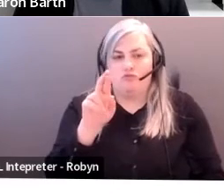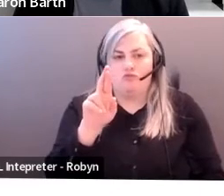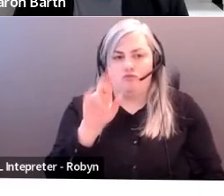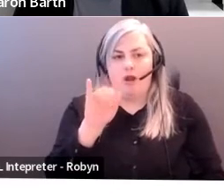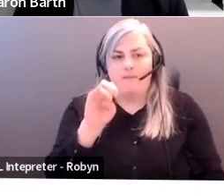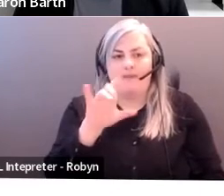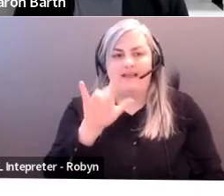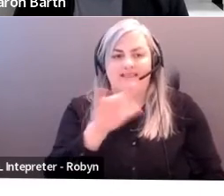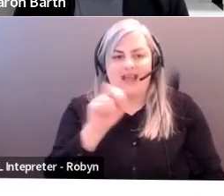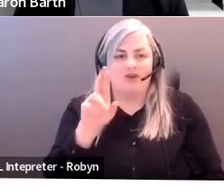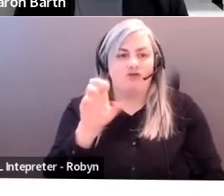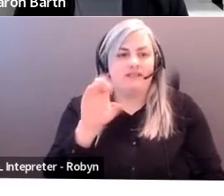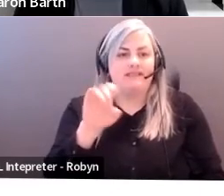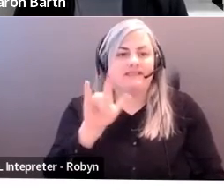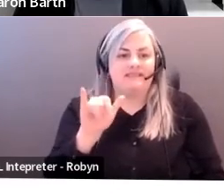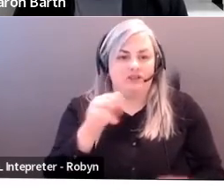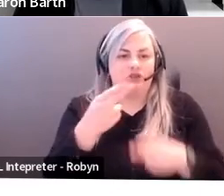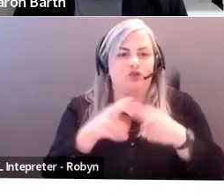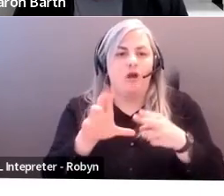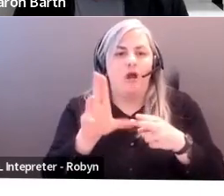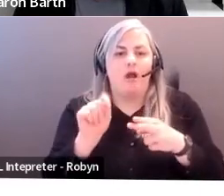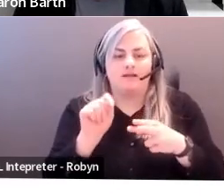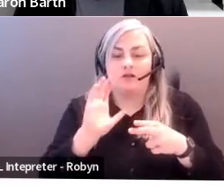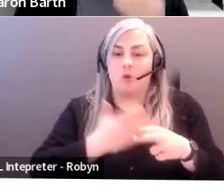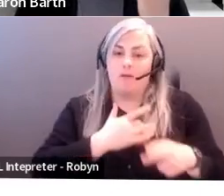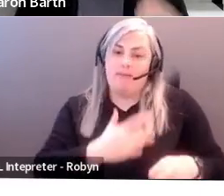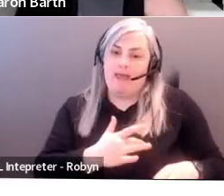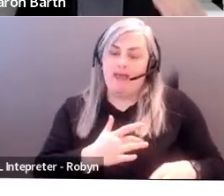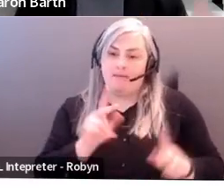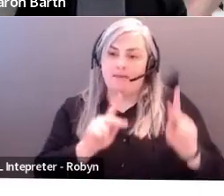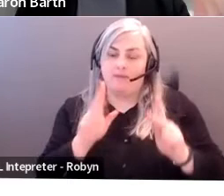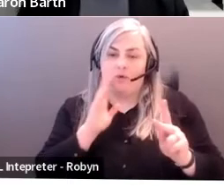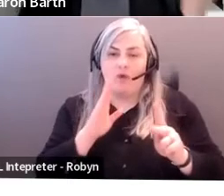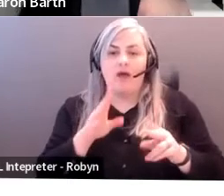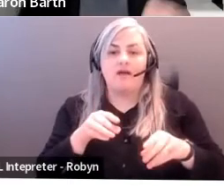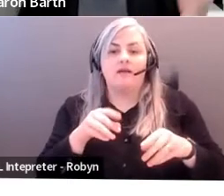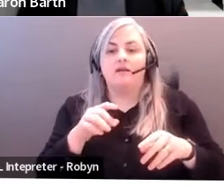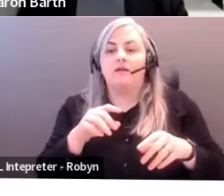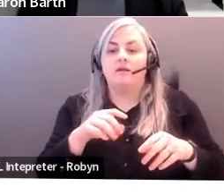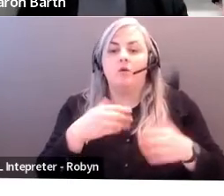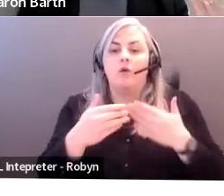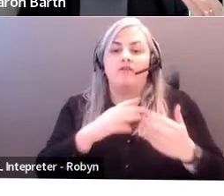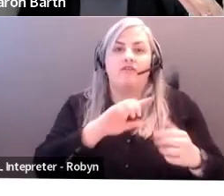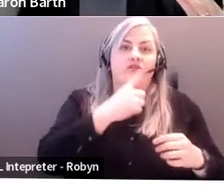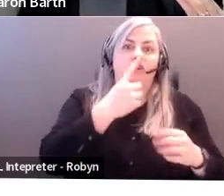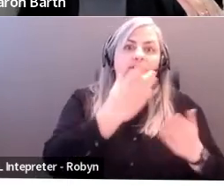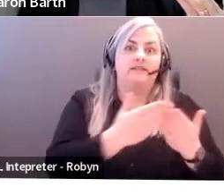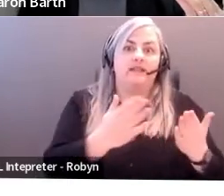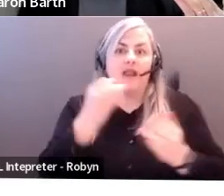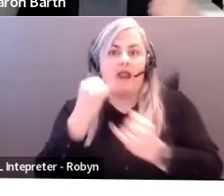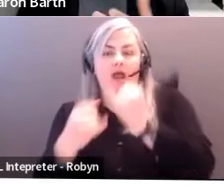shortcuts, right? So that's our tendency to give more weight to the first thing or the last thing we